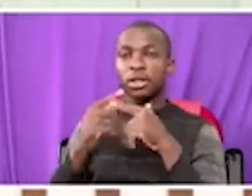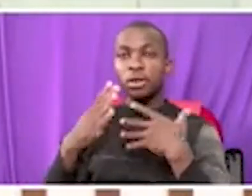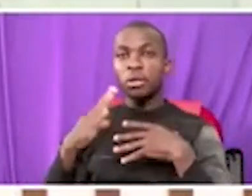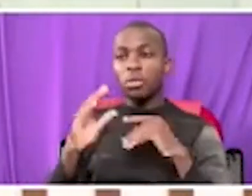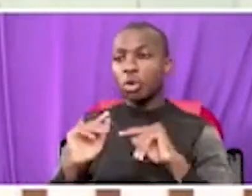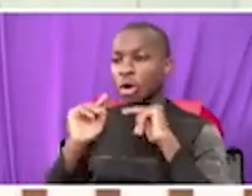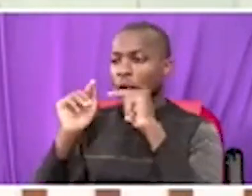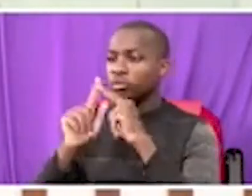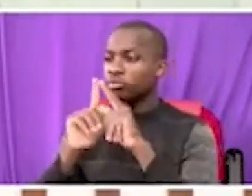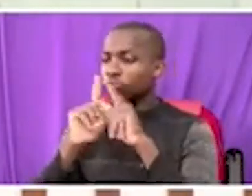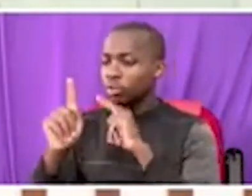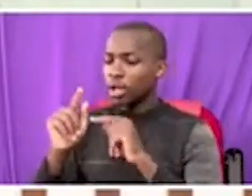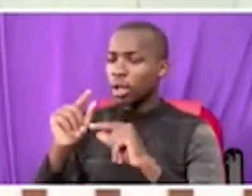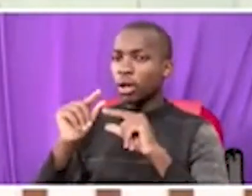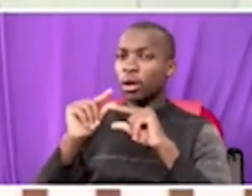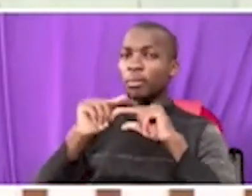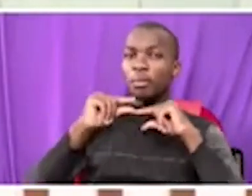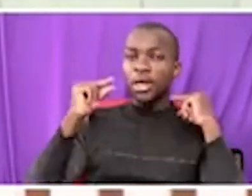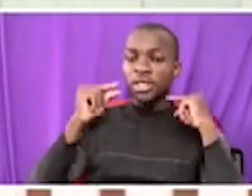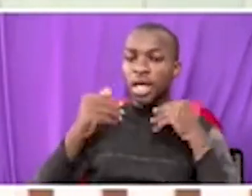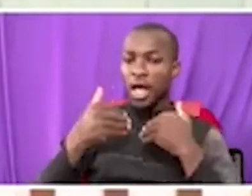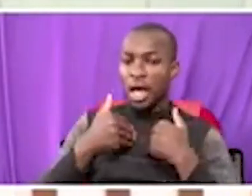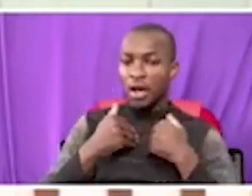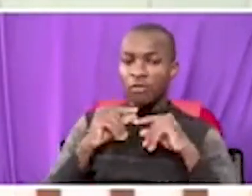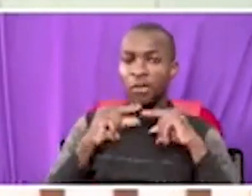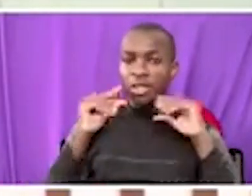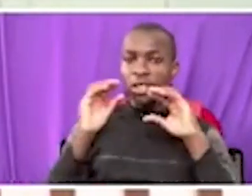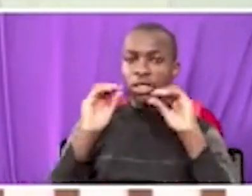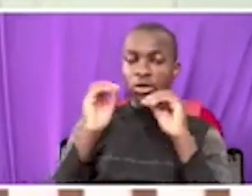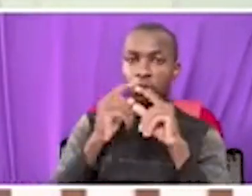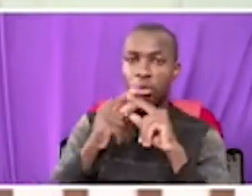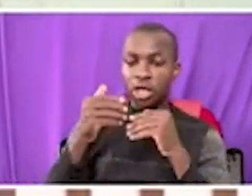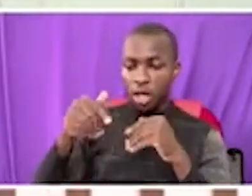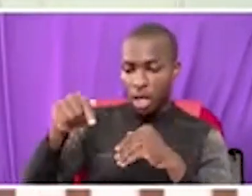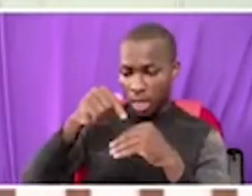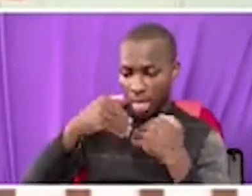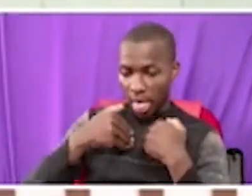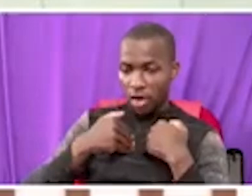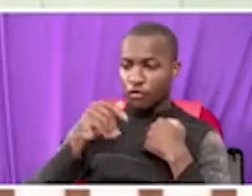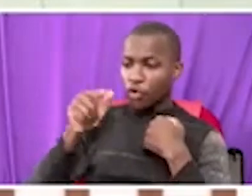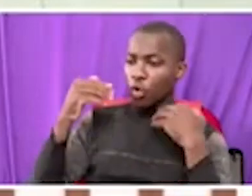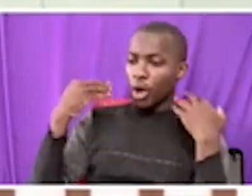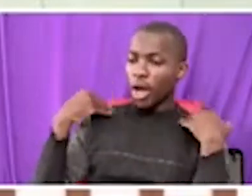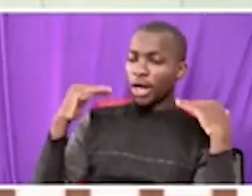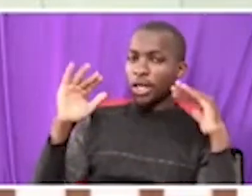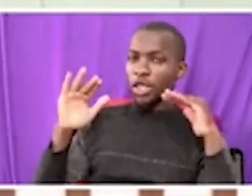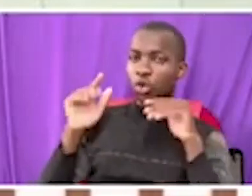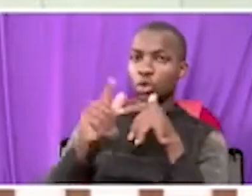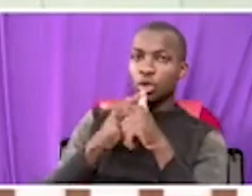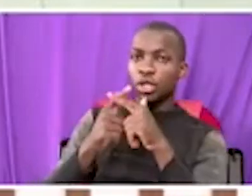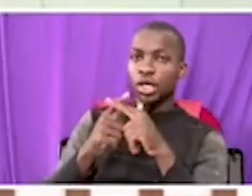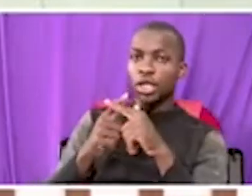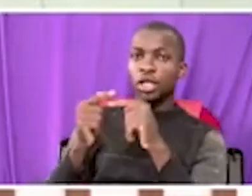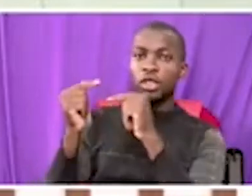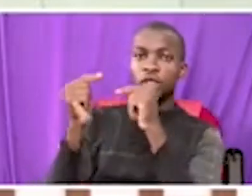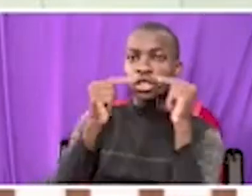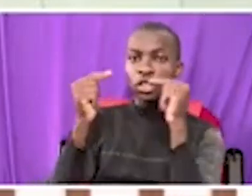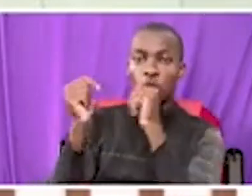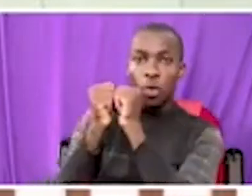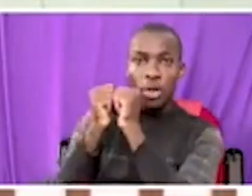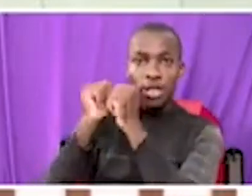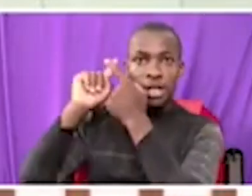me, Pastor, we know you're a pastor, but clearly you're not an angel. You're a human being. You wrestle with thoughts,